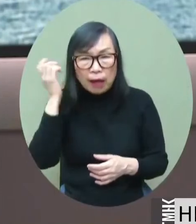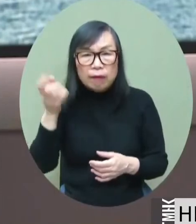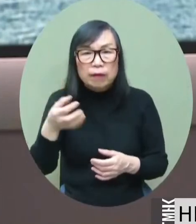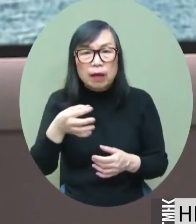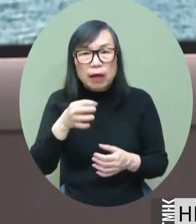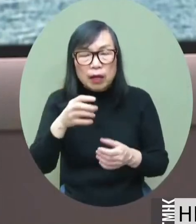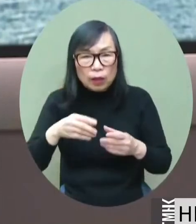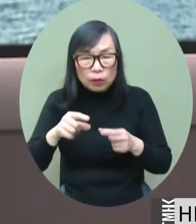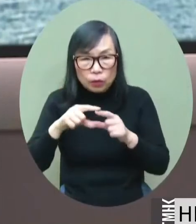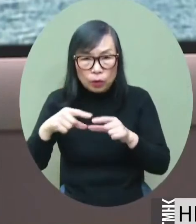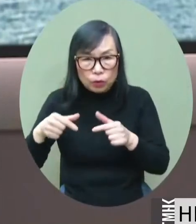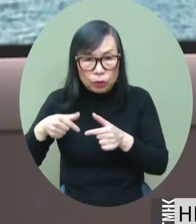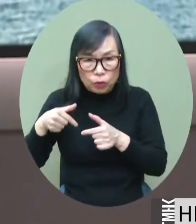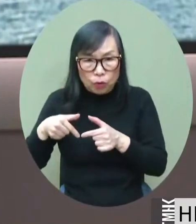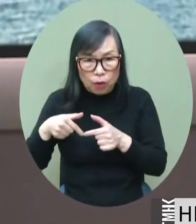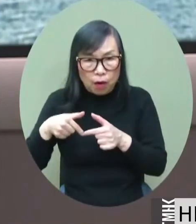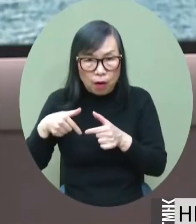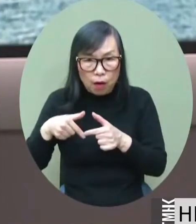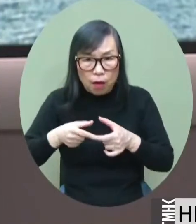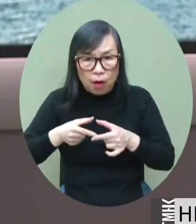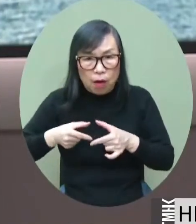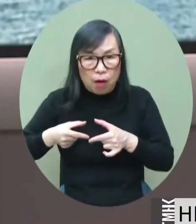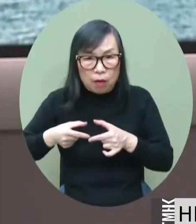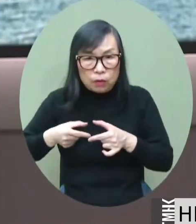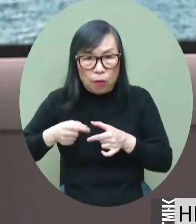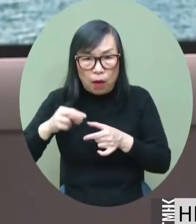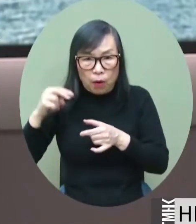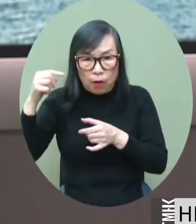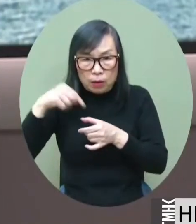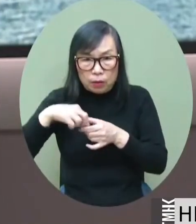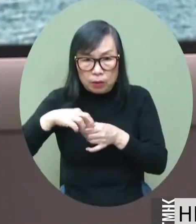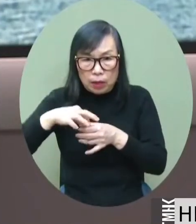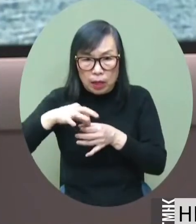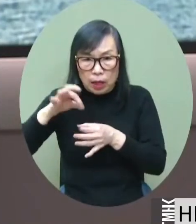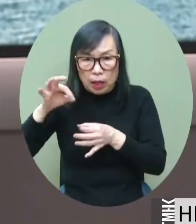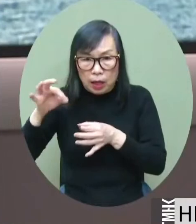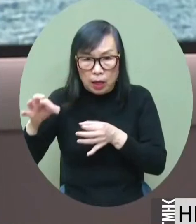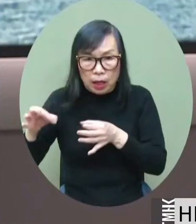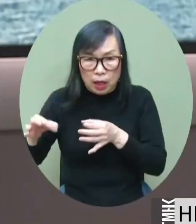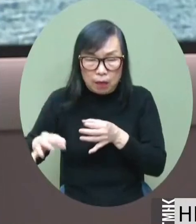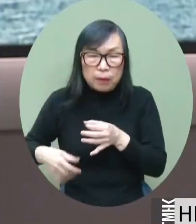impaired, and he has an opening on his